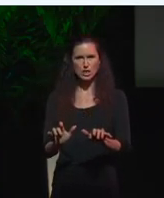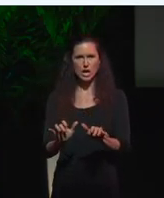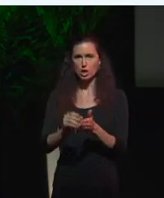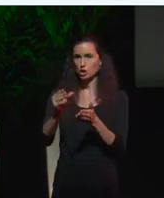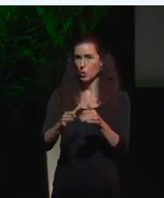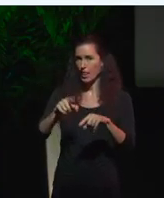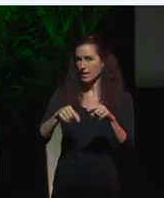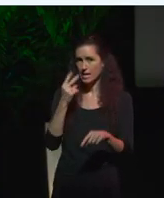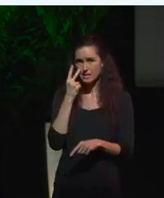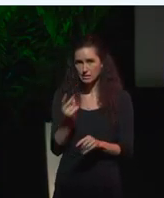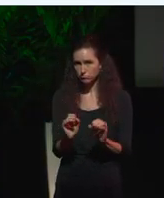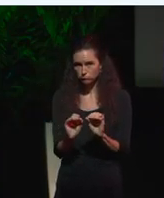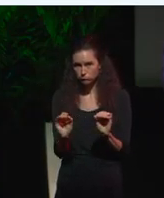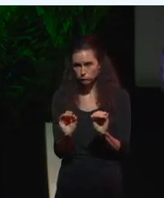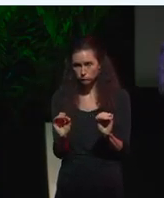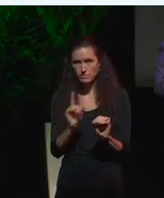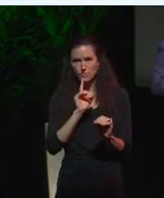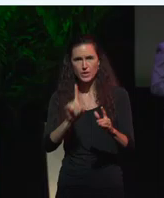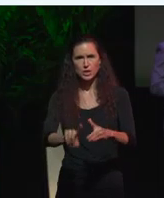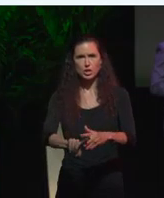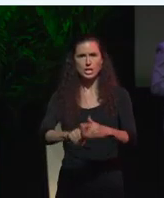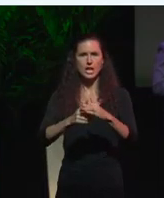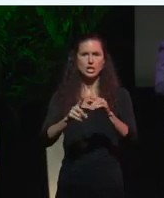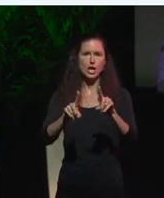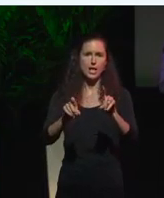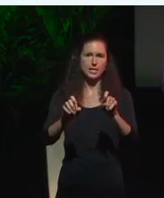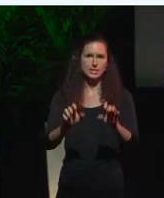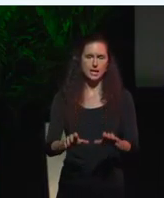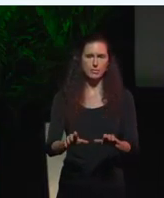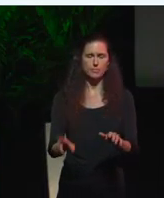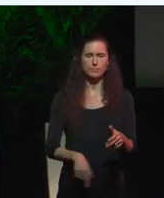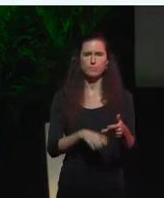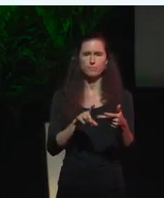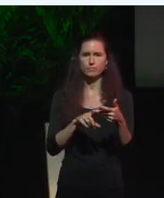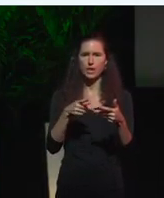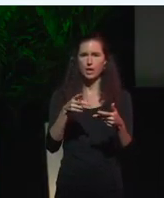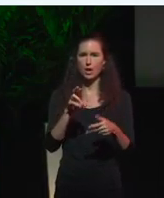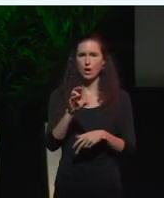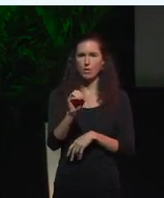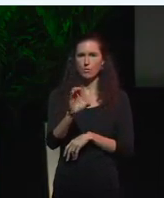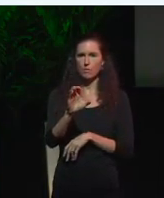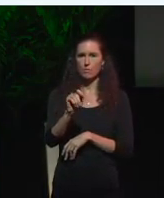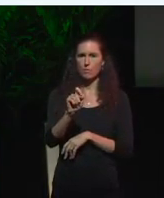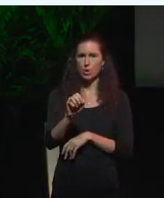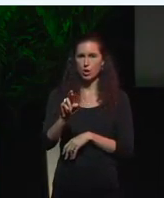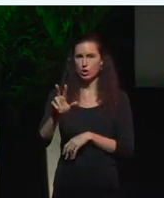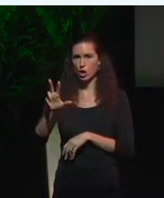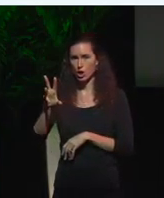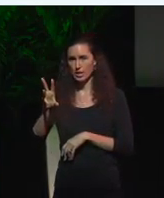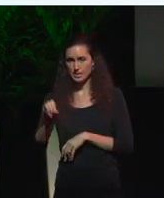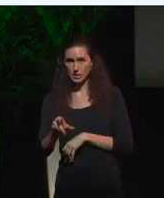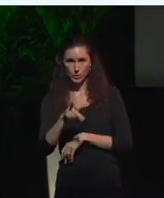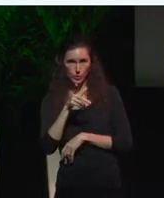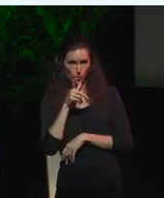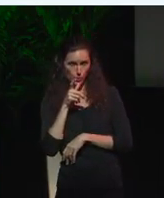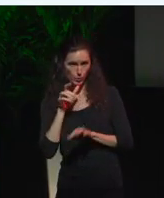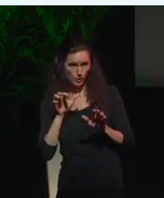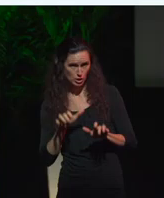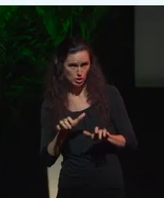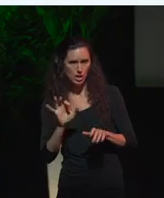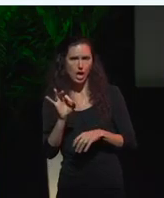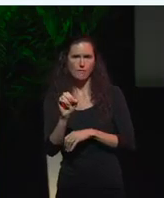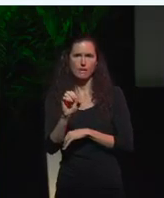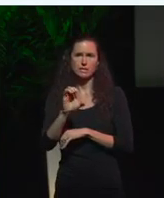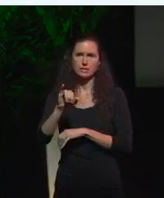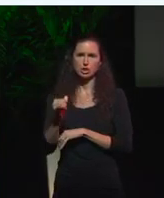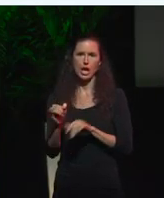cannot see it, to actually initiate the exam. And then Proctor 360 is entered by an FSCJ